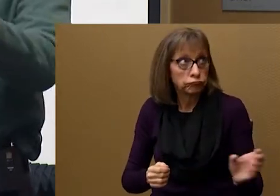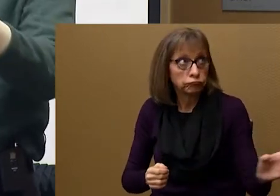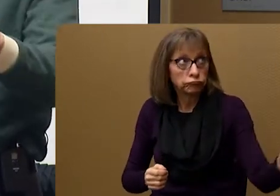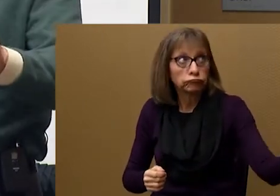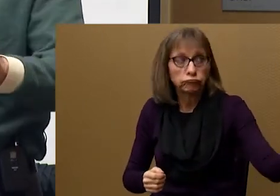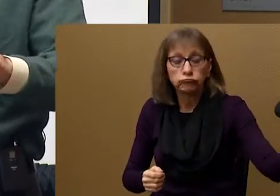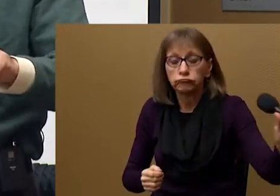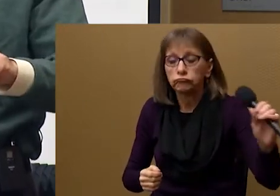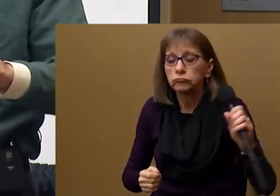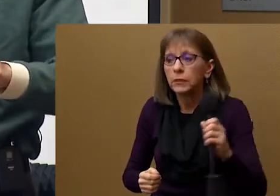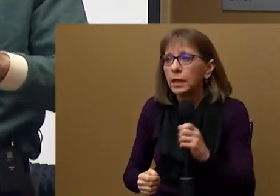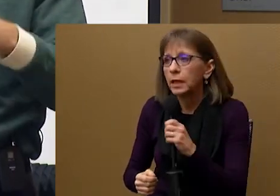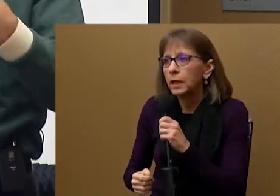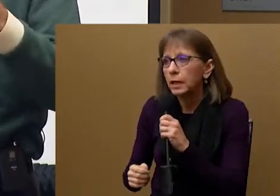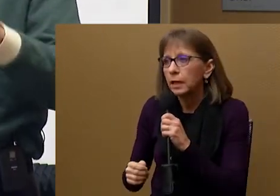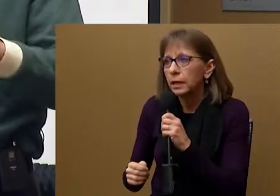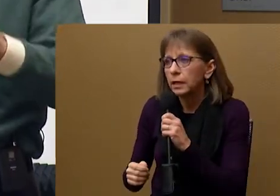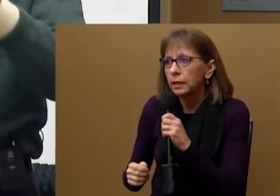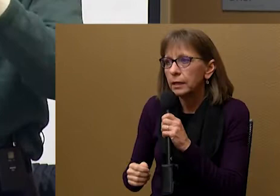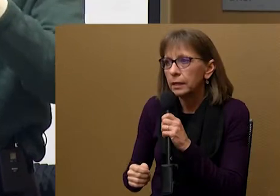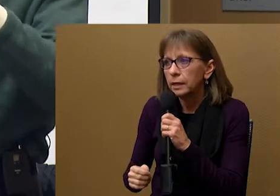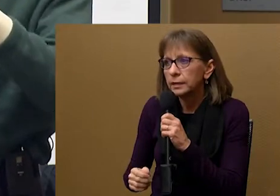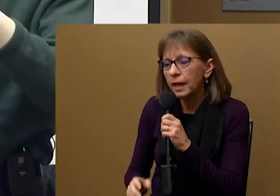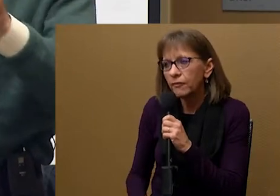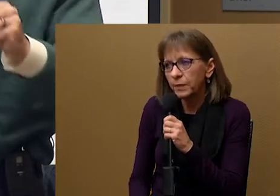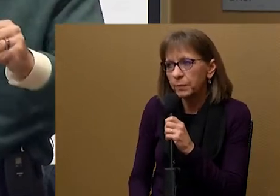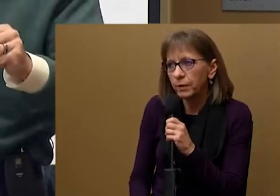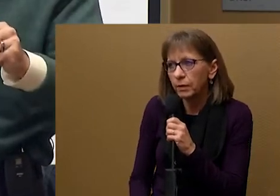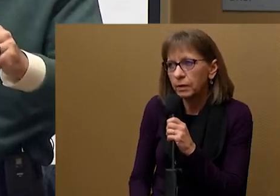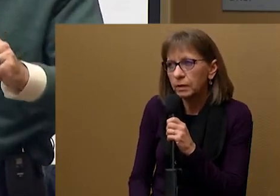excuse me, we're going to need to go back.